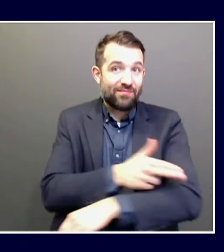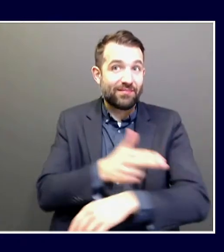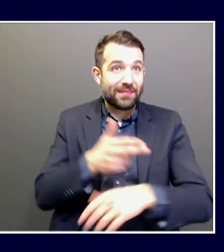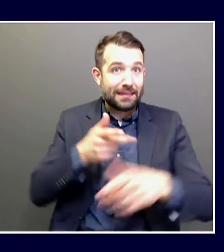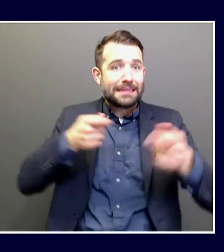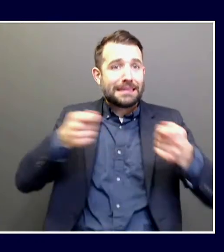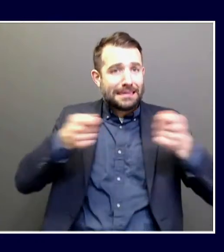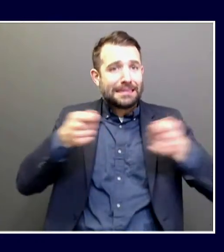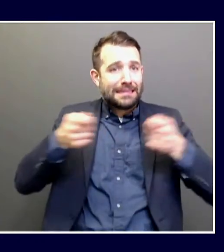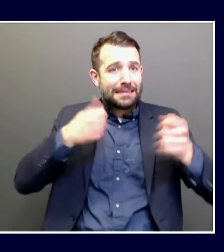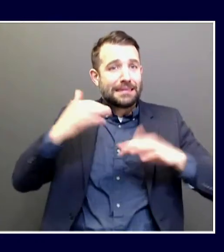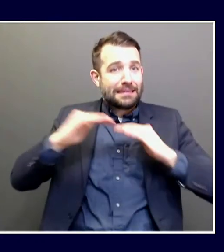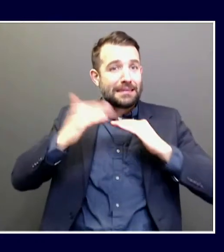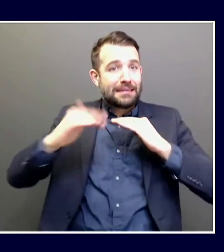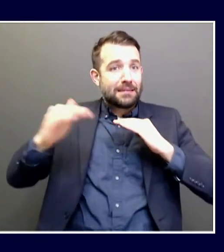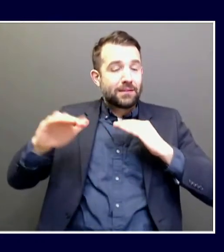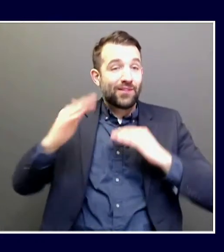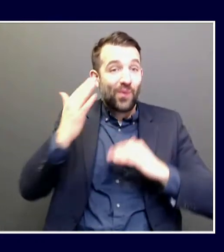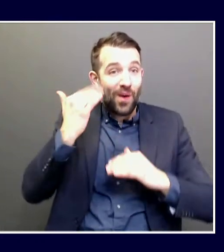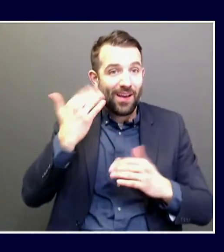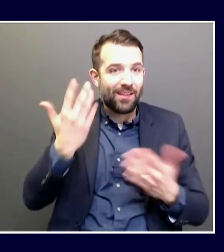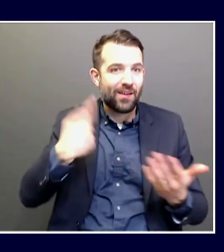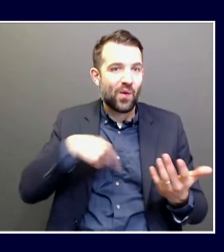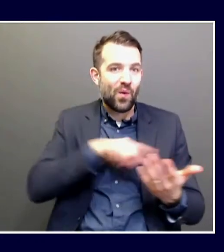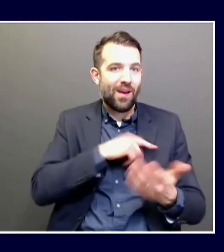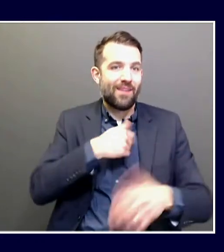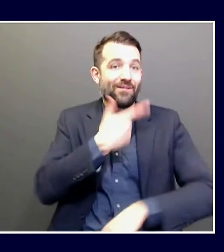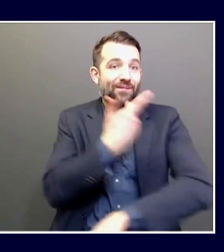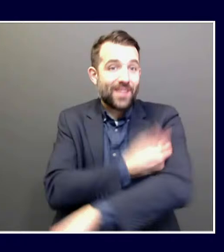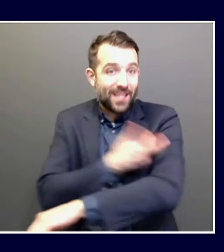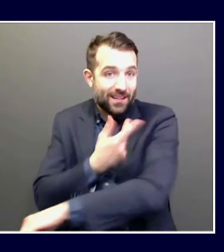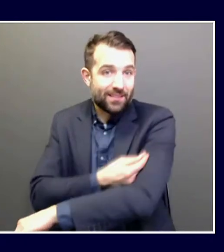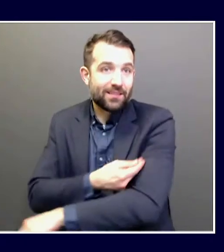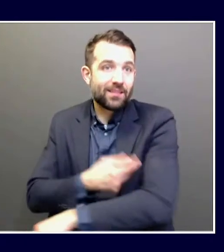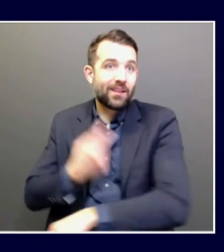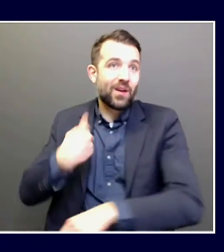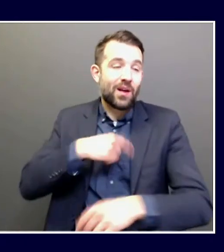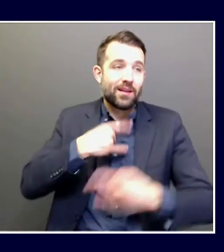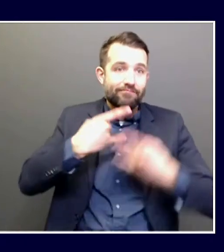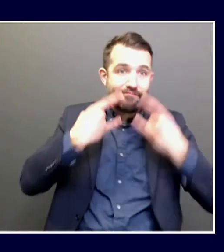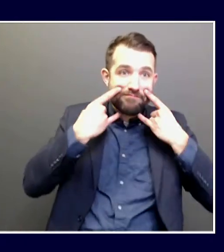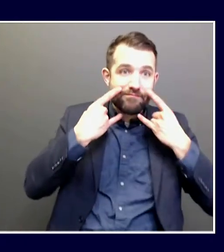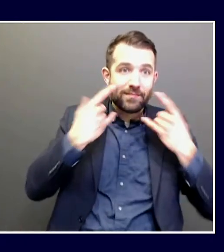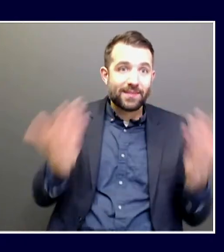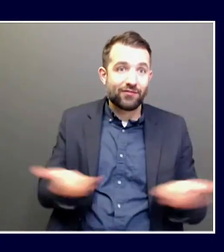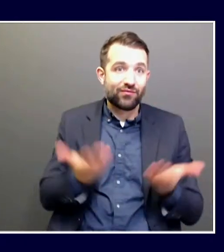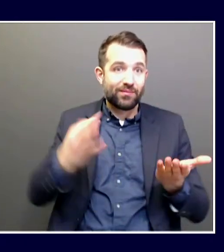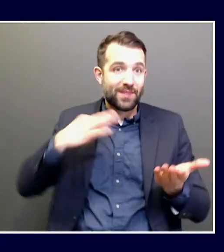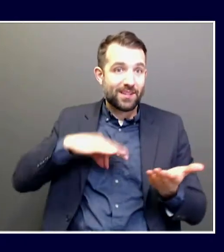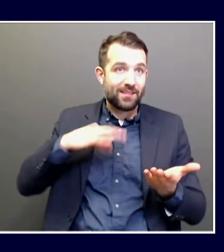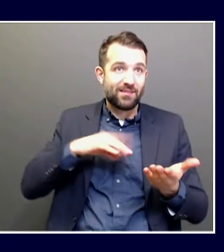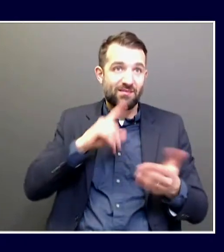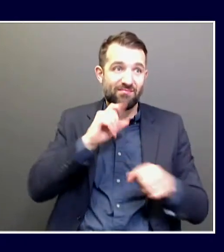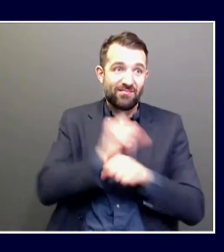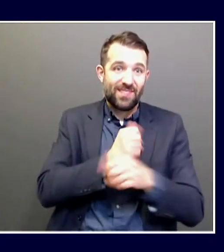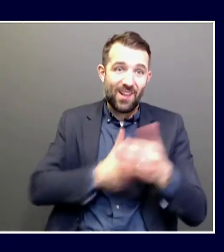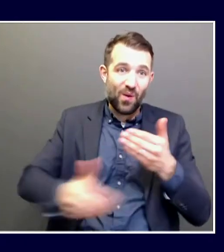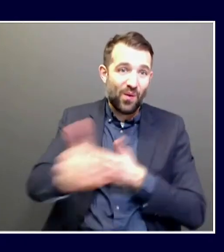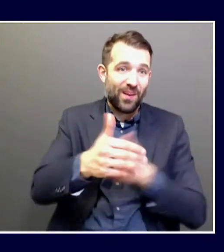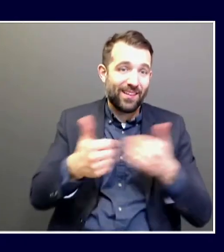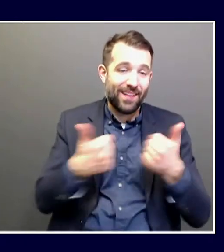been doing so far. We continue to try to learn about Omicron, figure out what is next in these strategies.